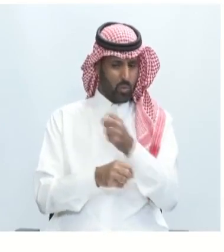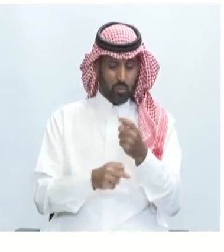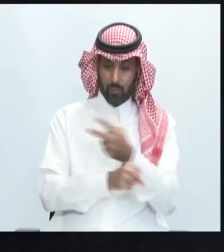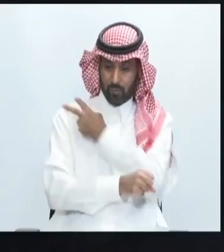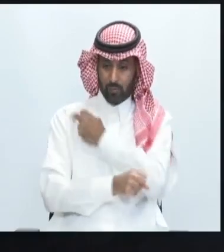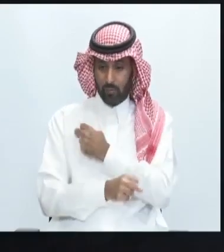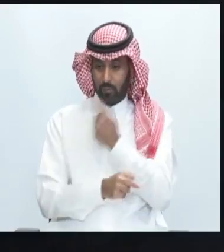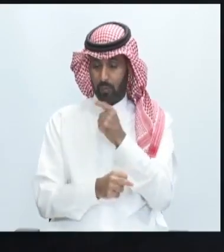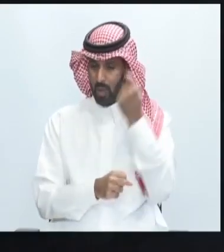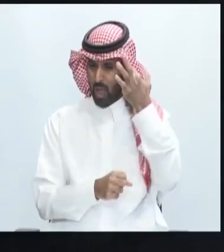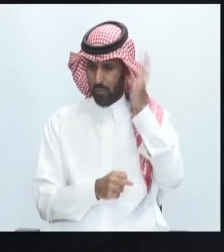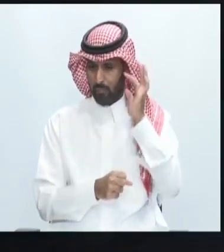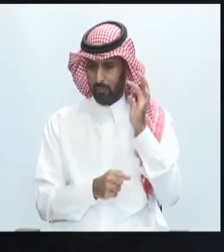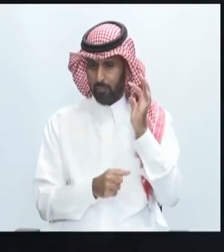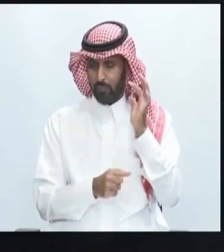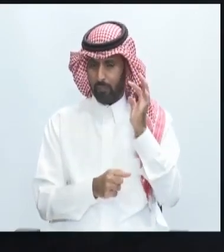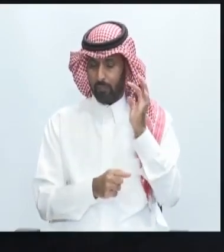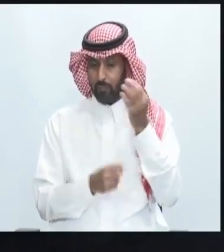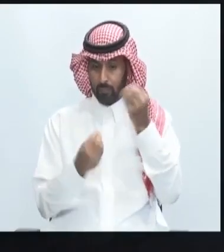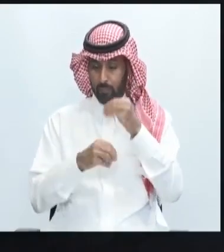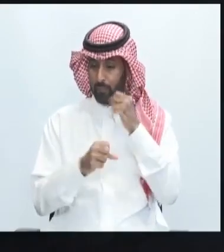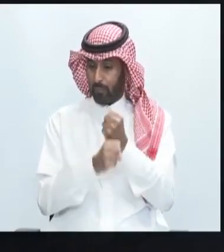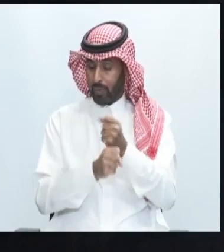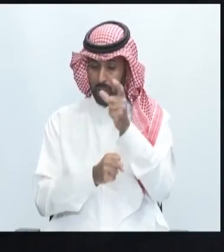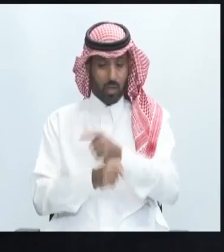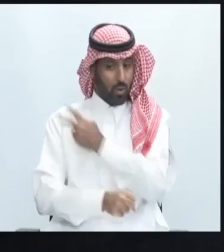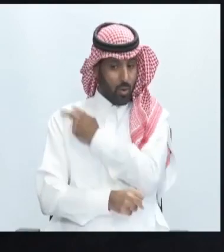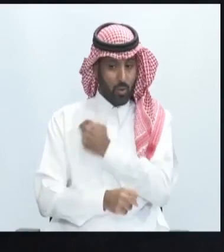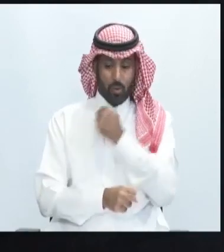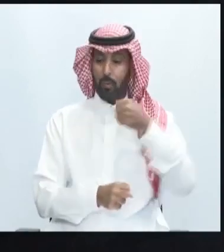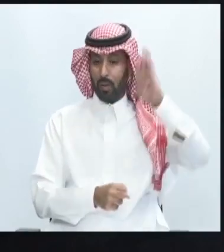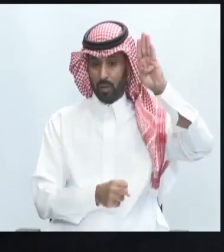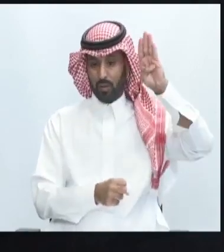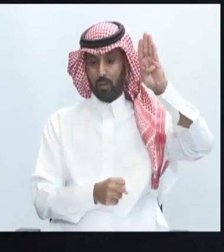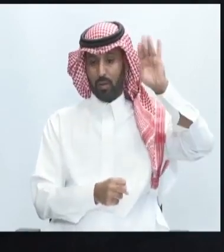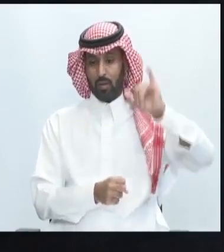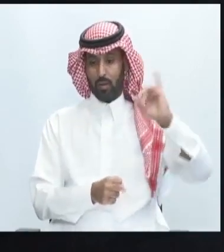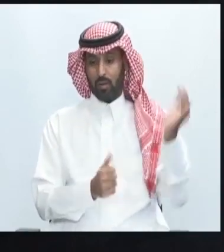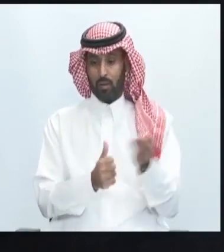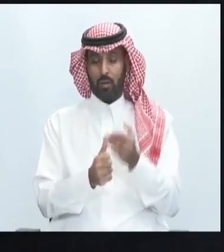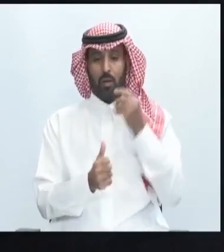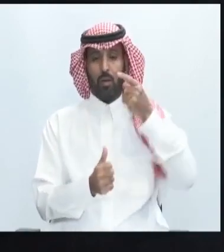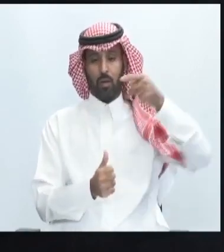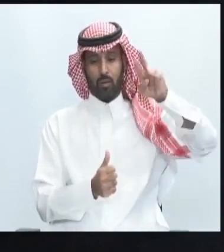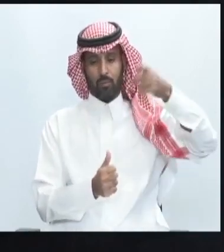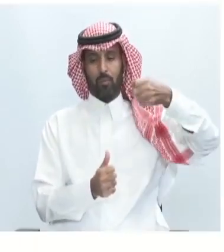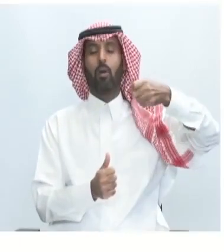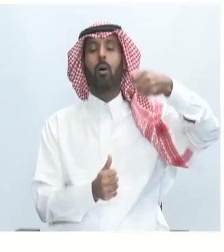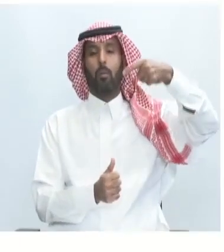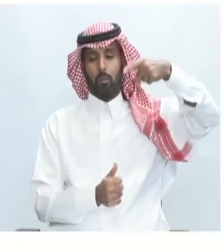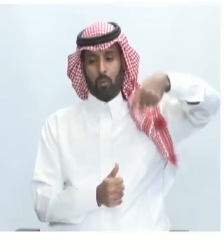police, it's up to you. If you want to add the doer of the action, you say by the